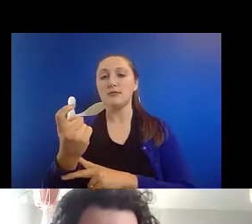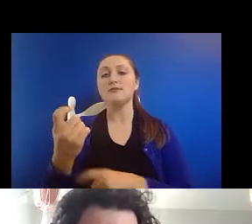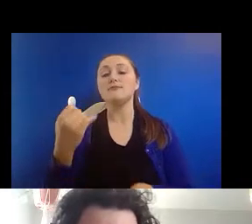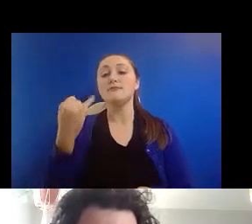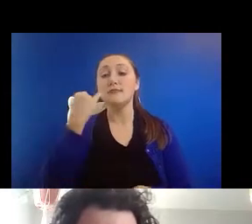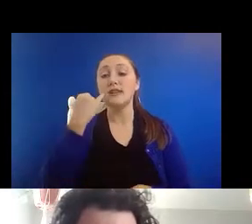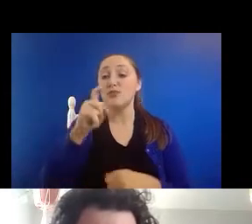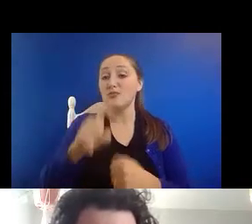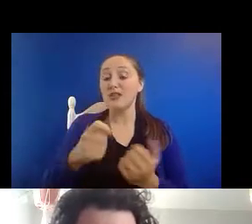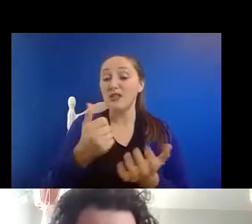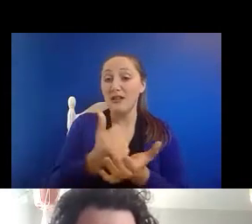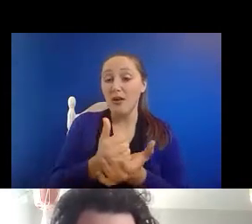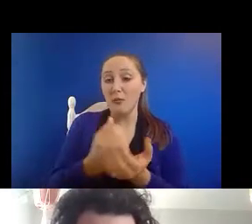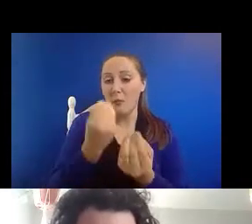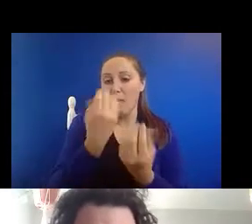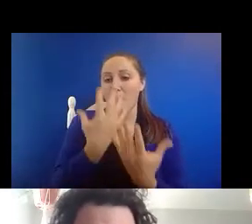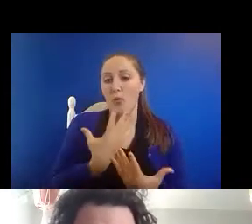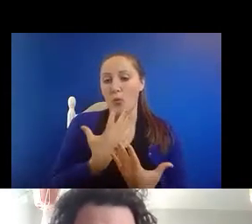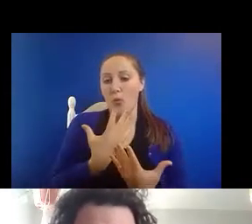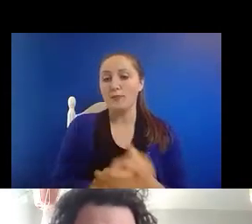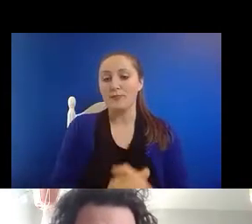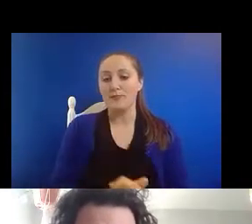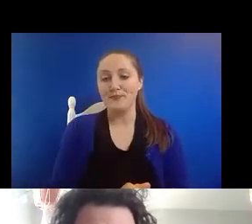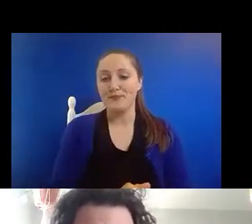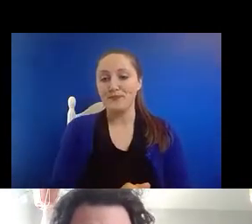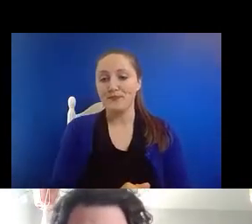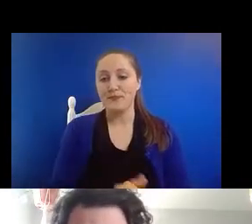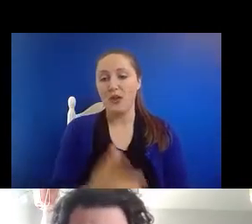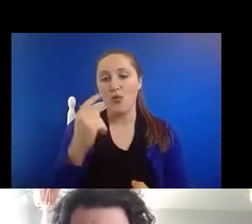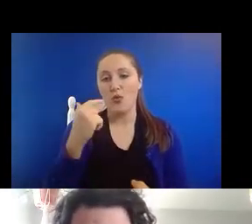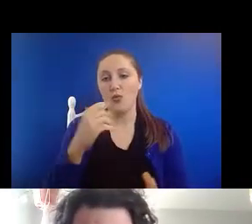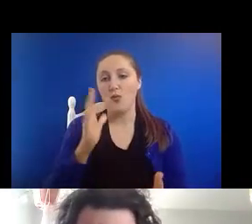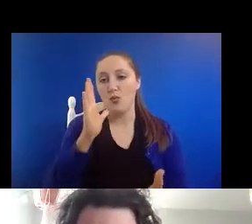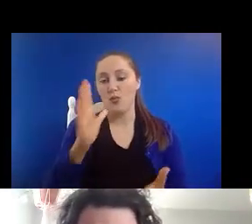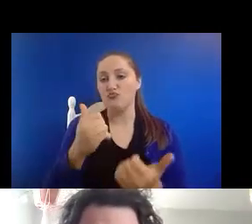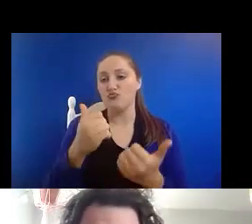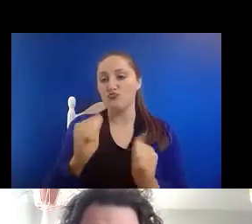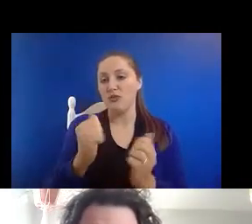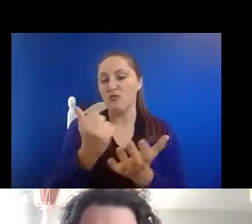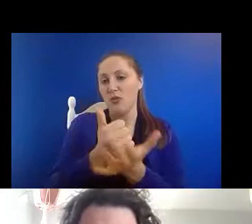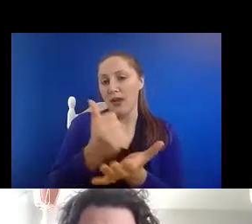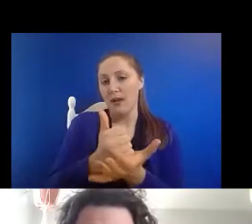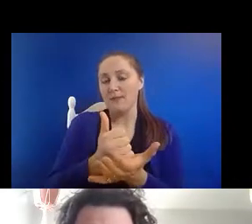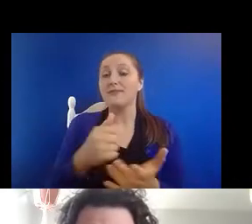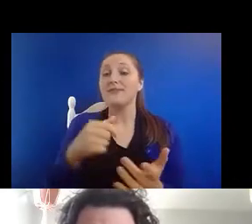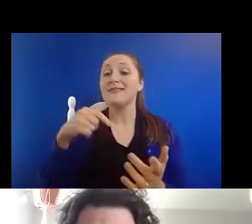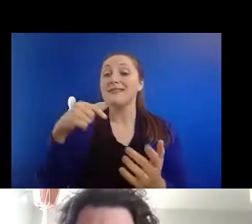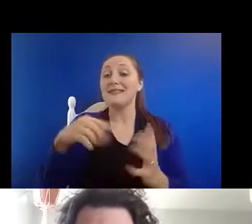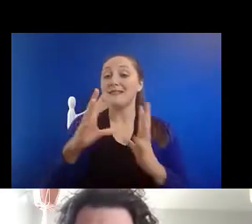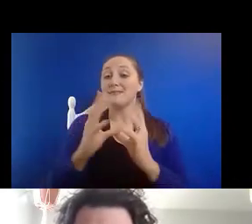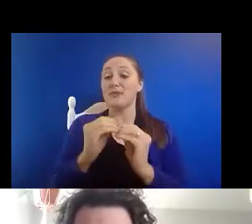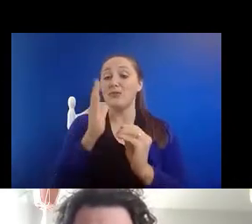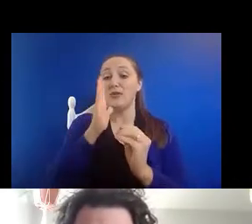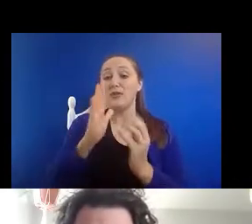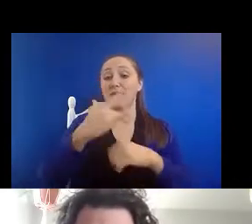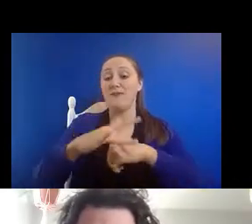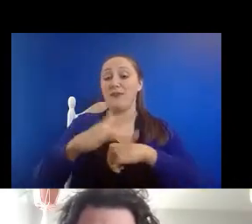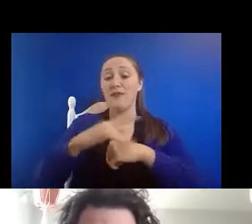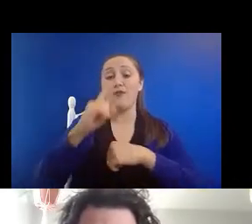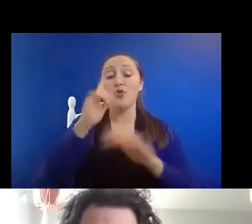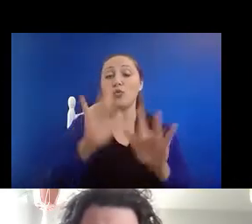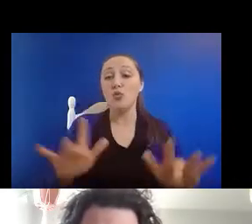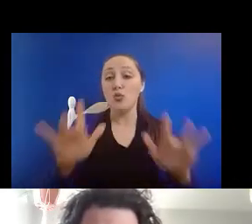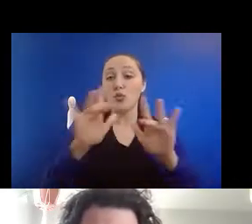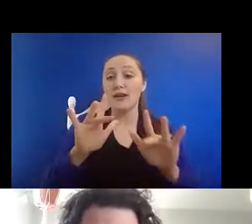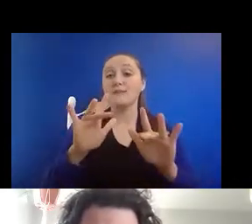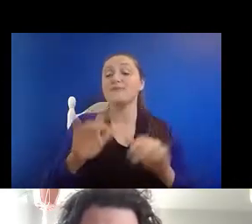for assistance, let me know there and I'll do what I can to help. This session will be available as a recording and a transcript. As soon as we get them